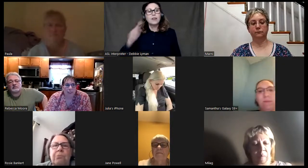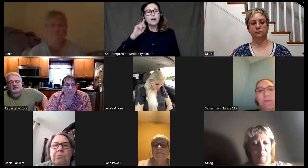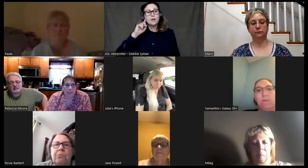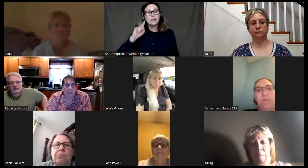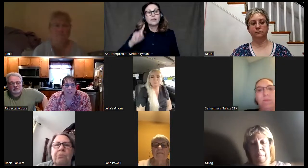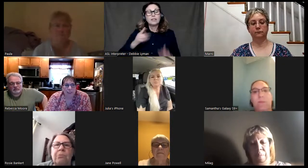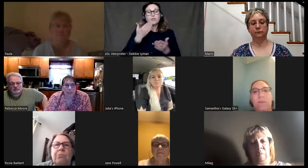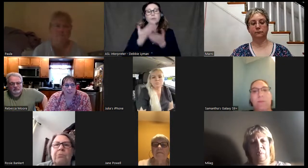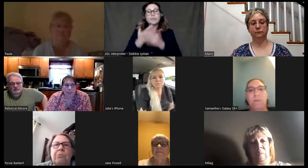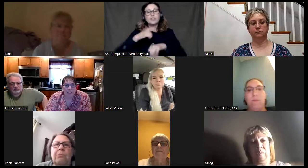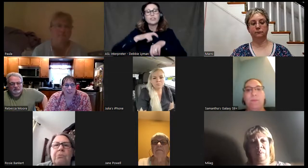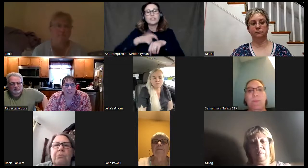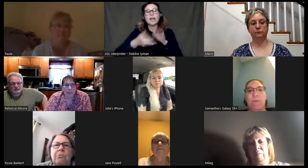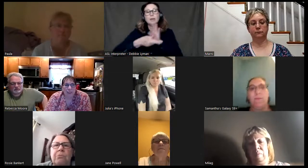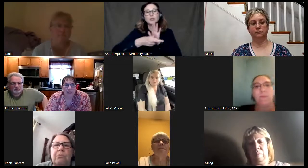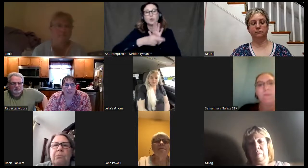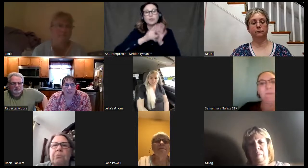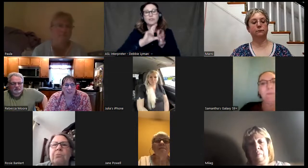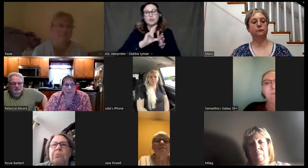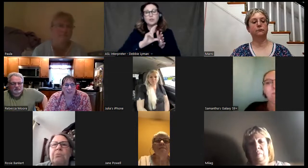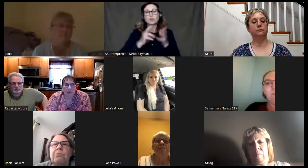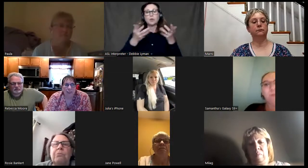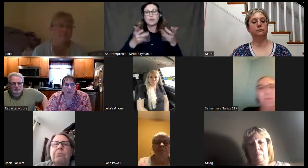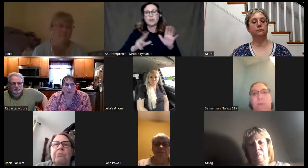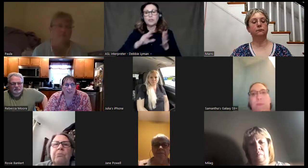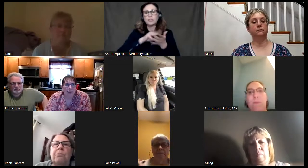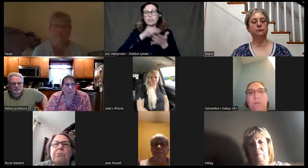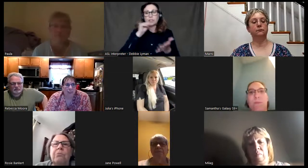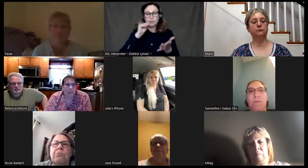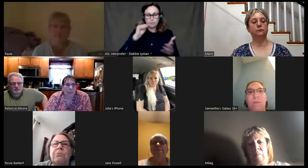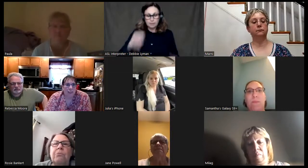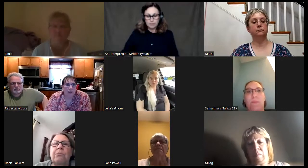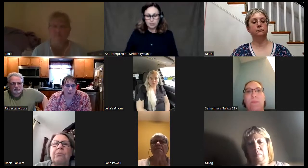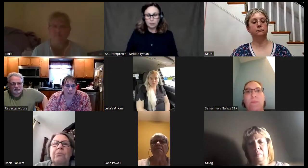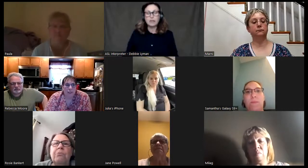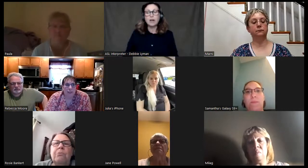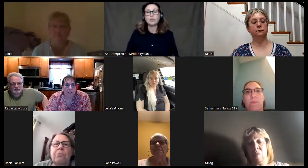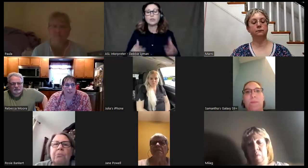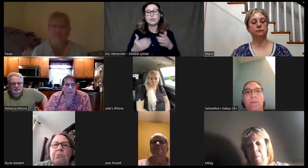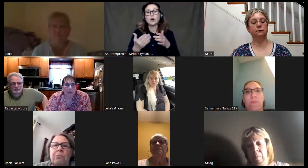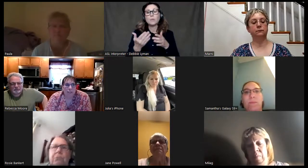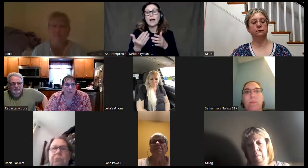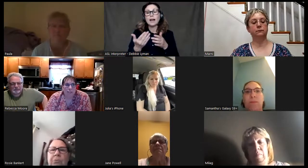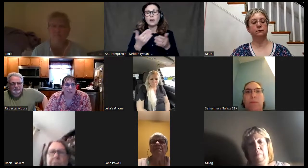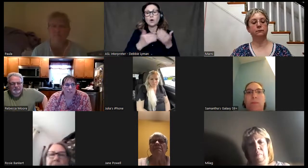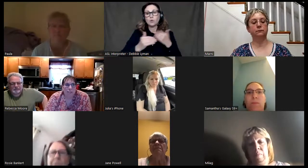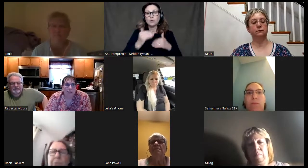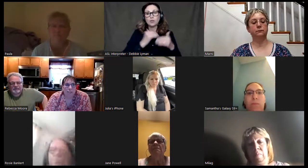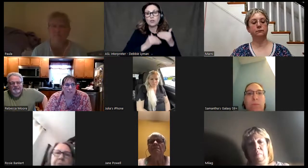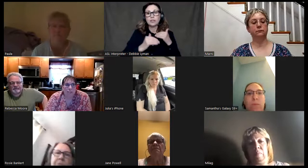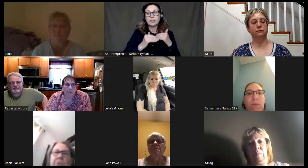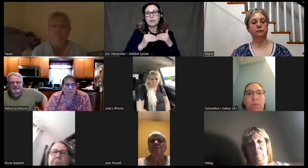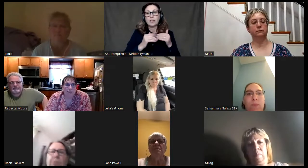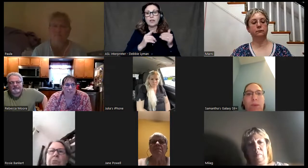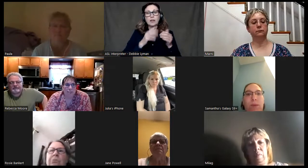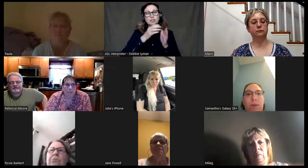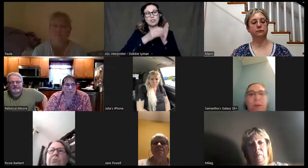So I thought this would be a good time to review what we've already learned. So I thought we would go back